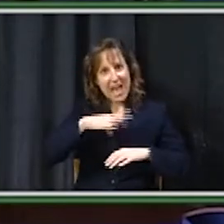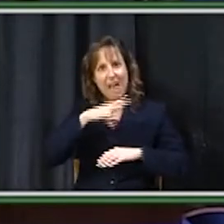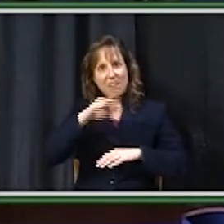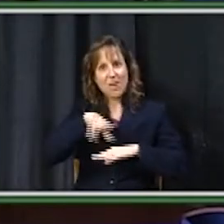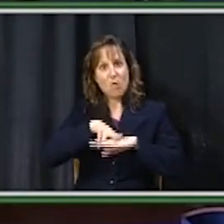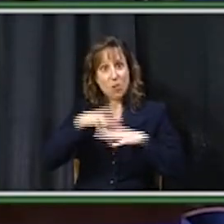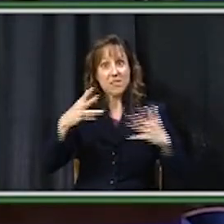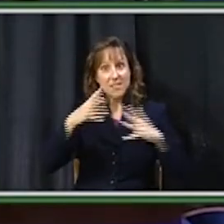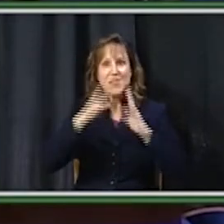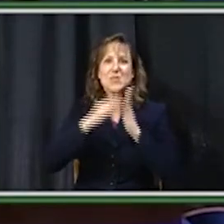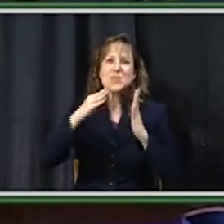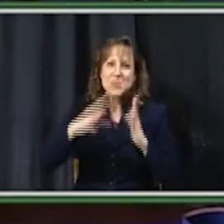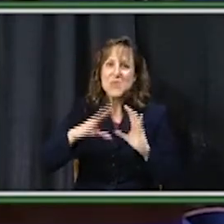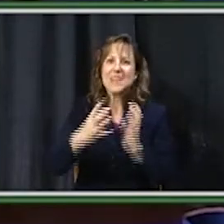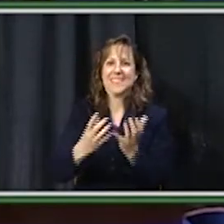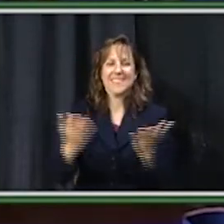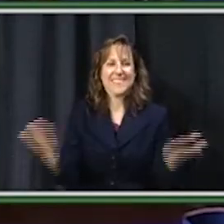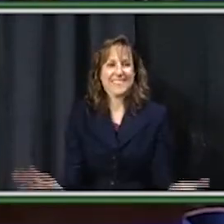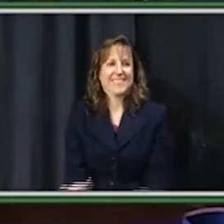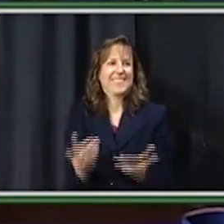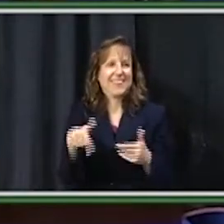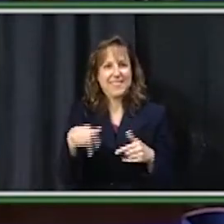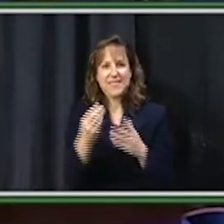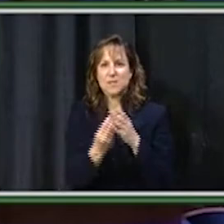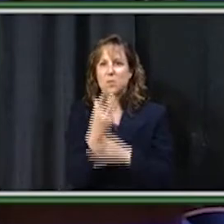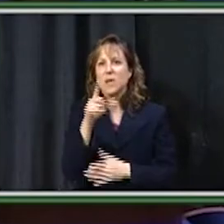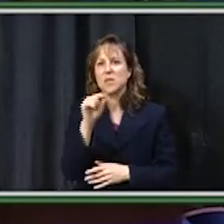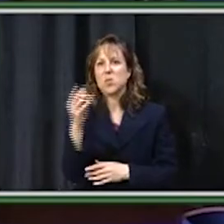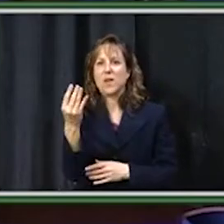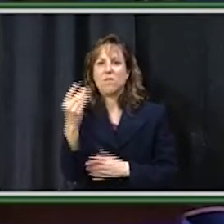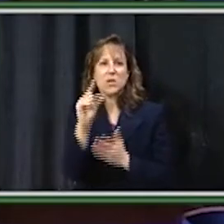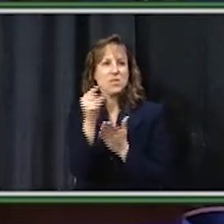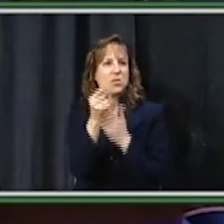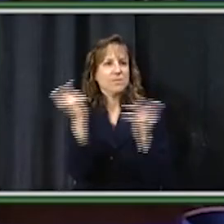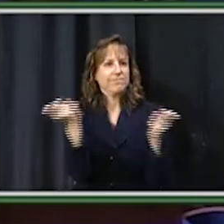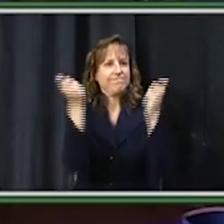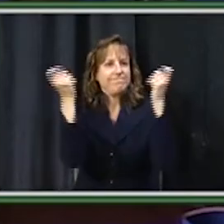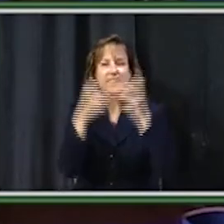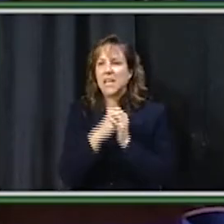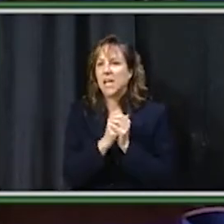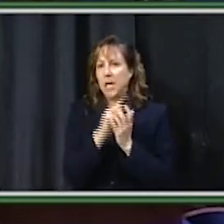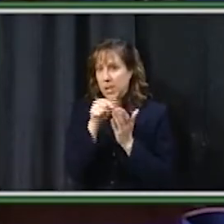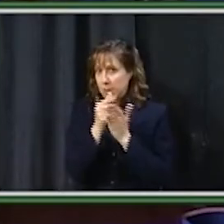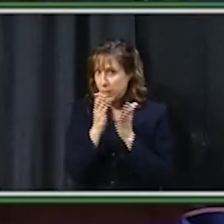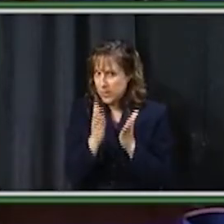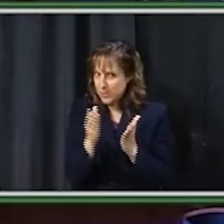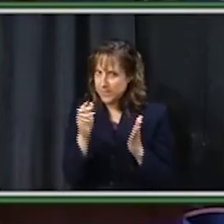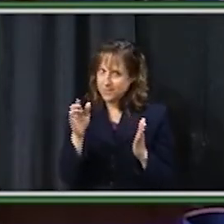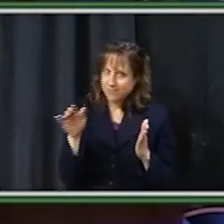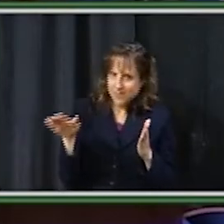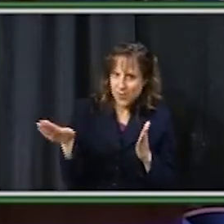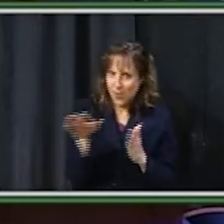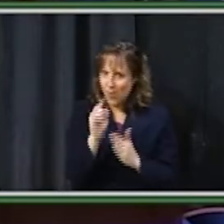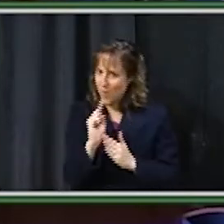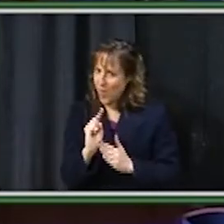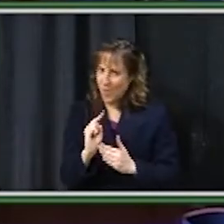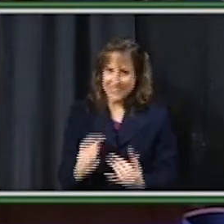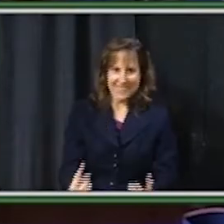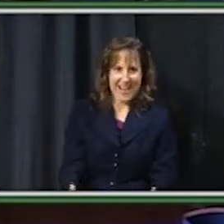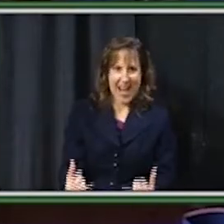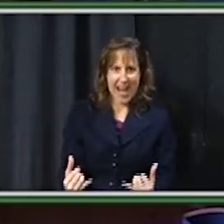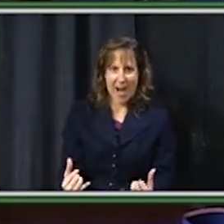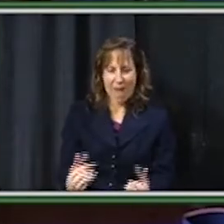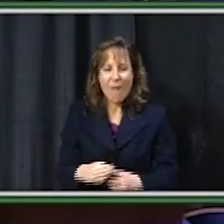the spring 2014 commencement ceremonies. Graduates, your moment has arrived. After all